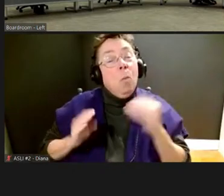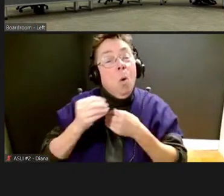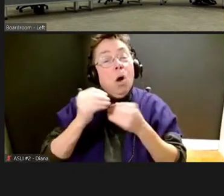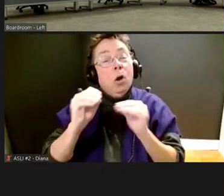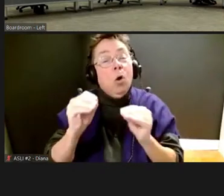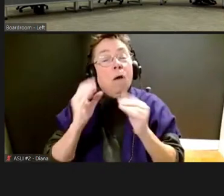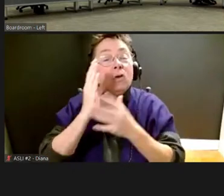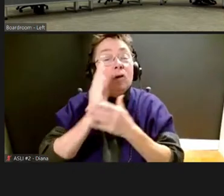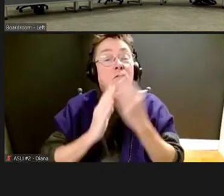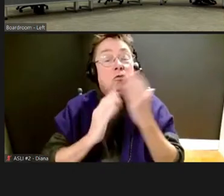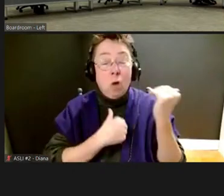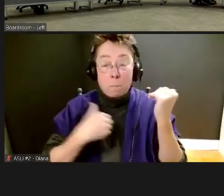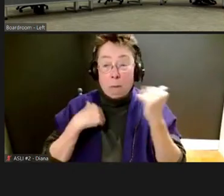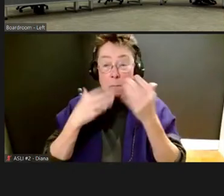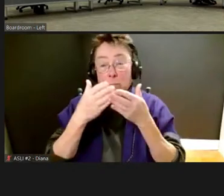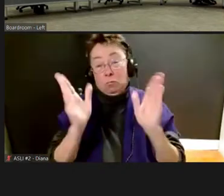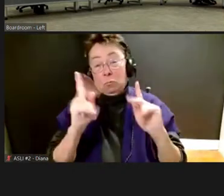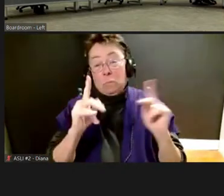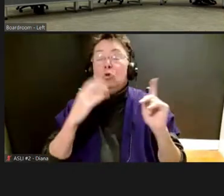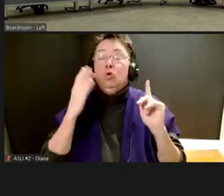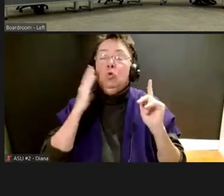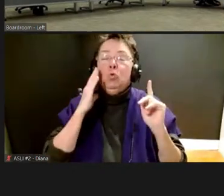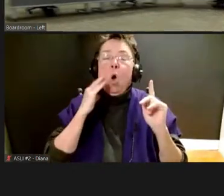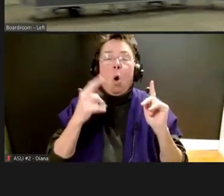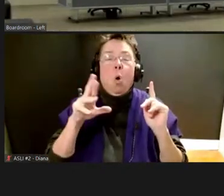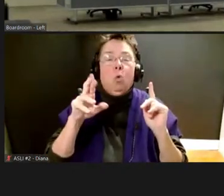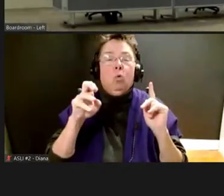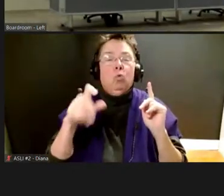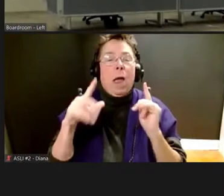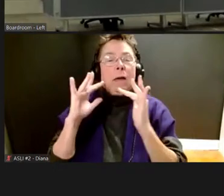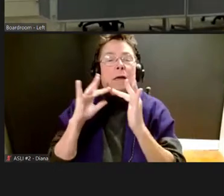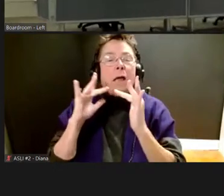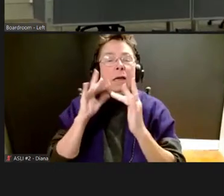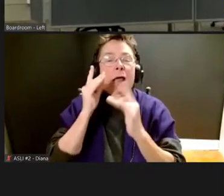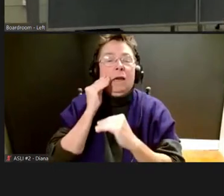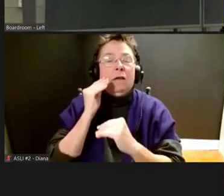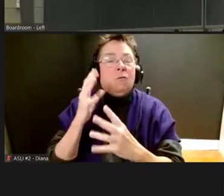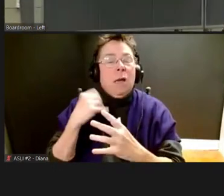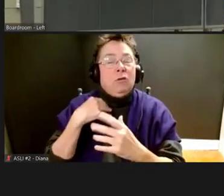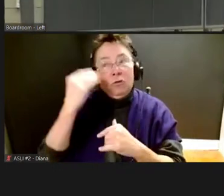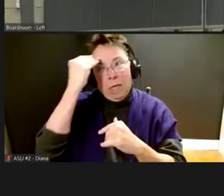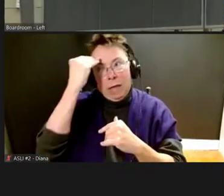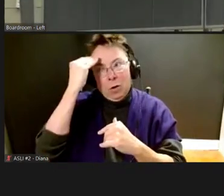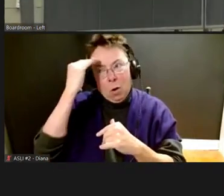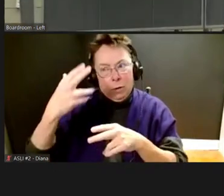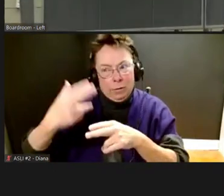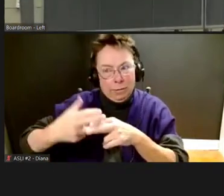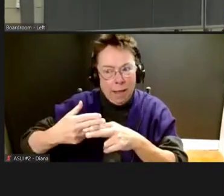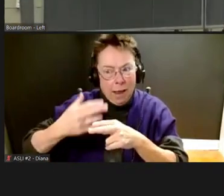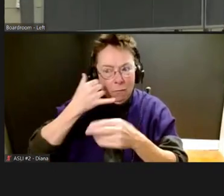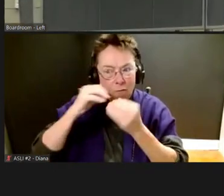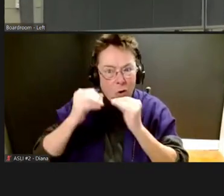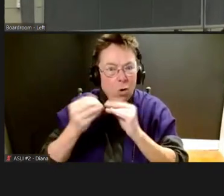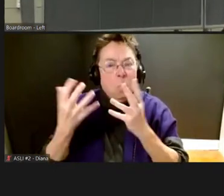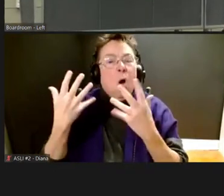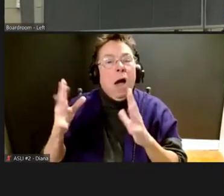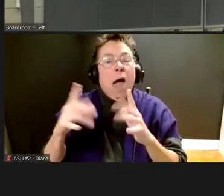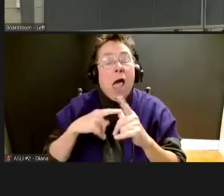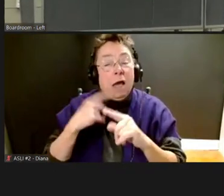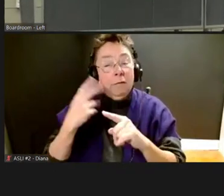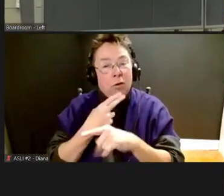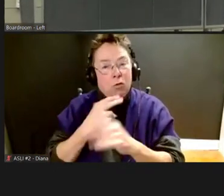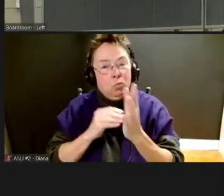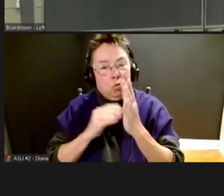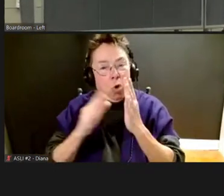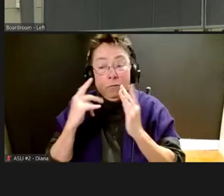our members of the public know his contact information by heart, and use it often when in need of